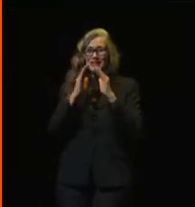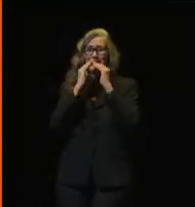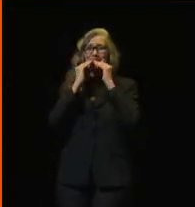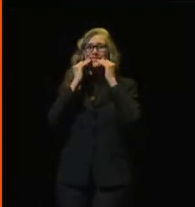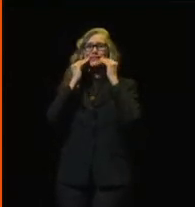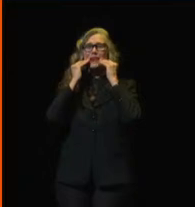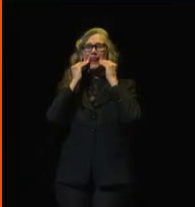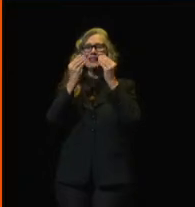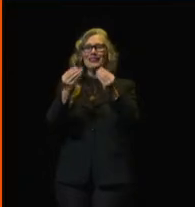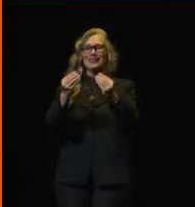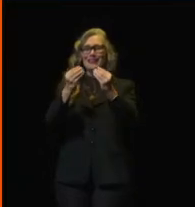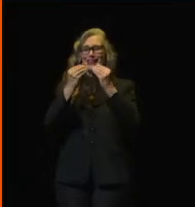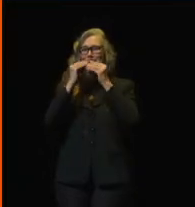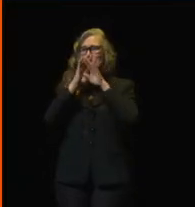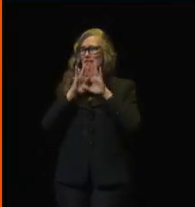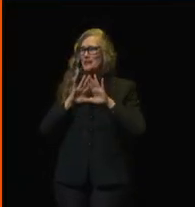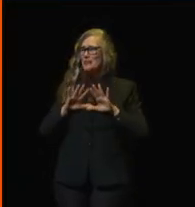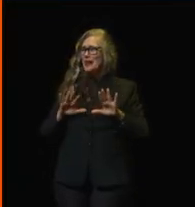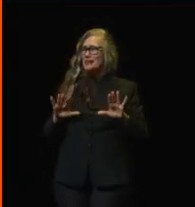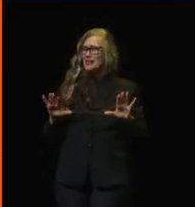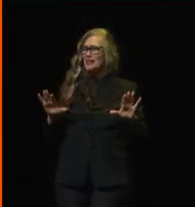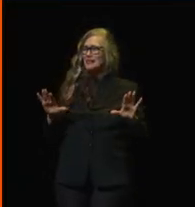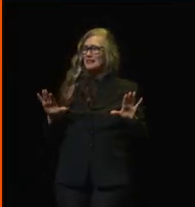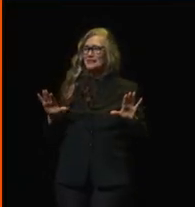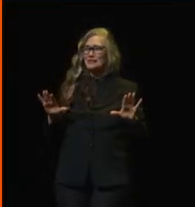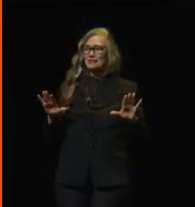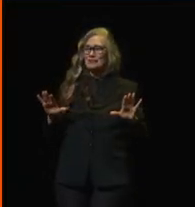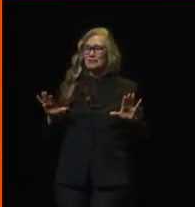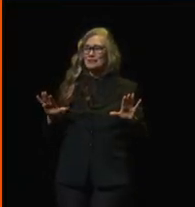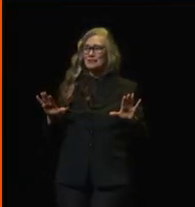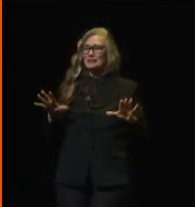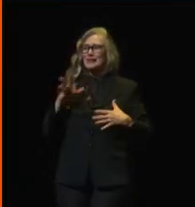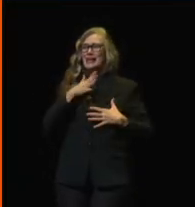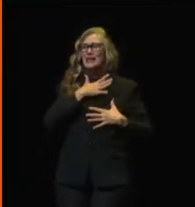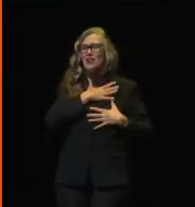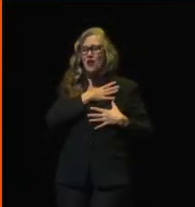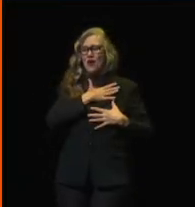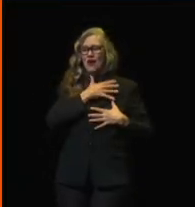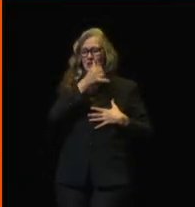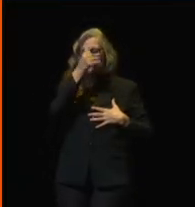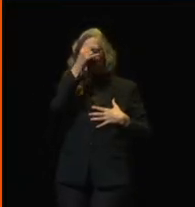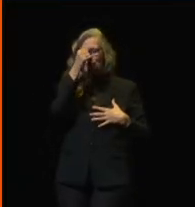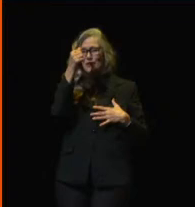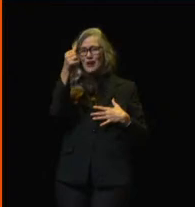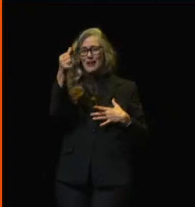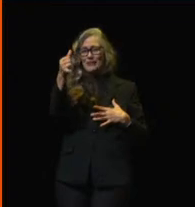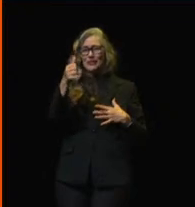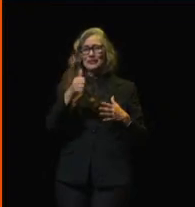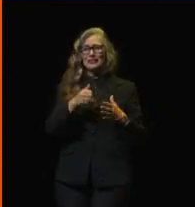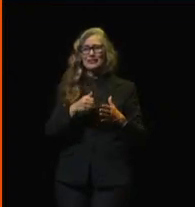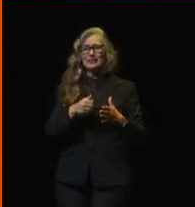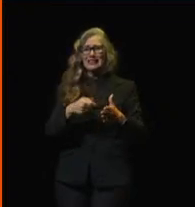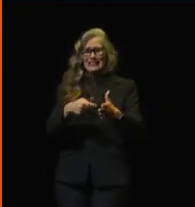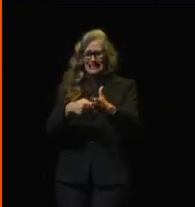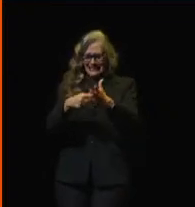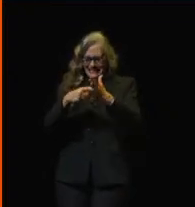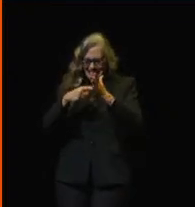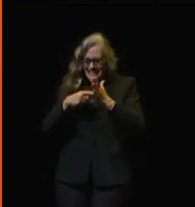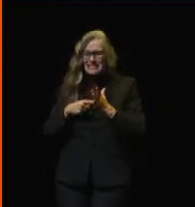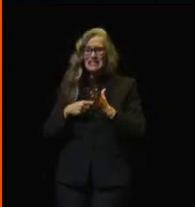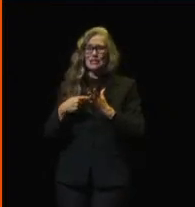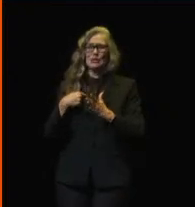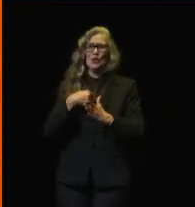It was more than a call to joy. It was an insistence upon it.